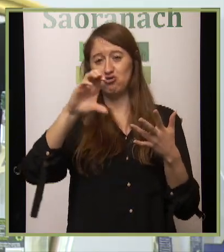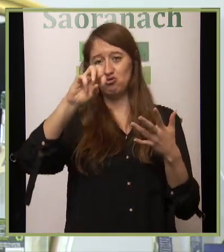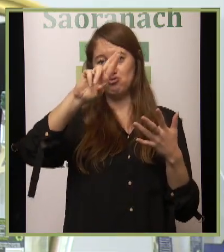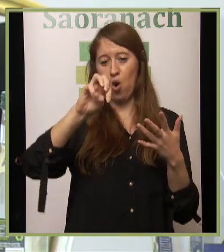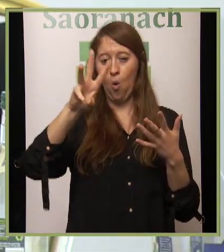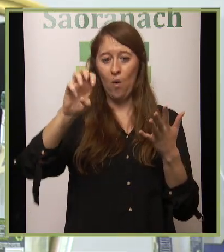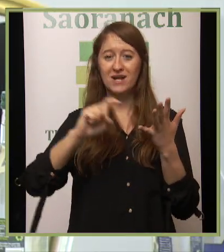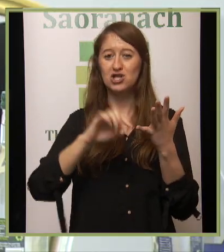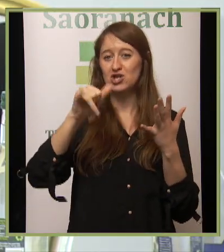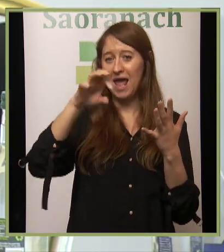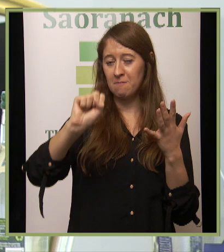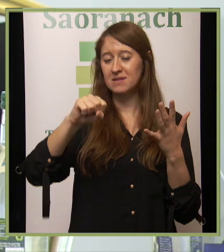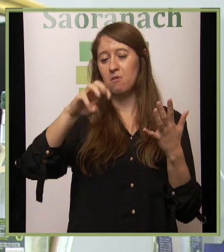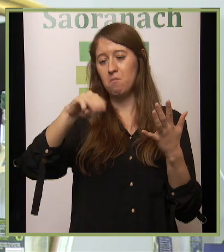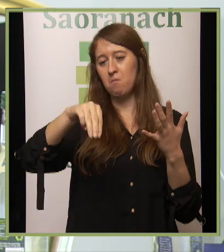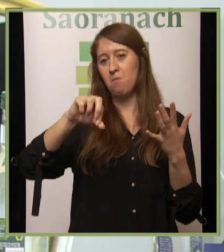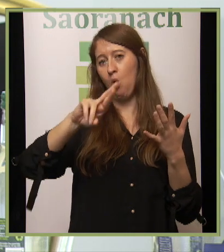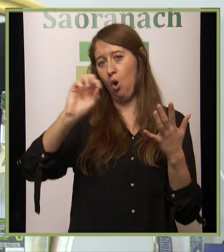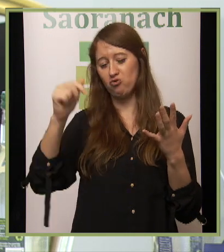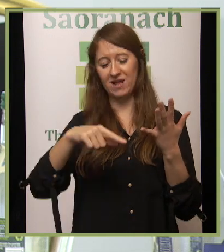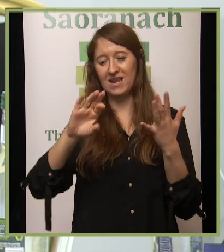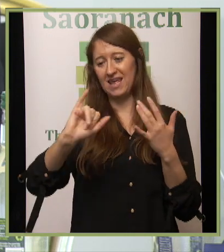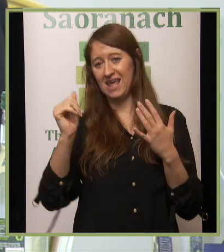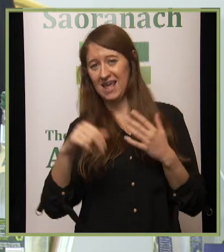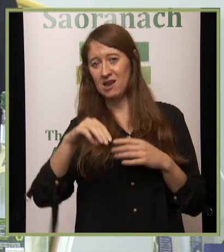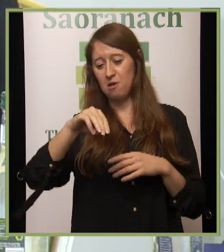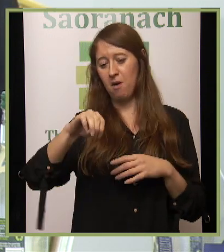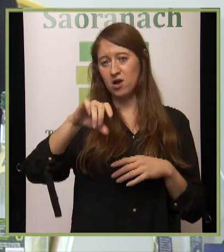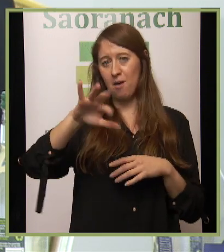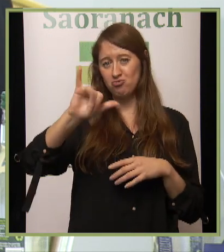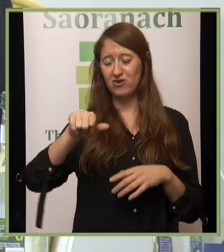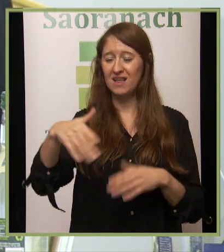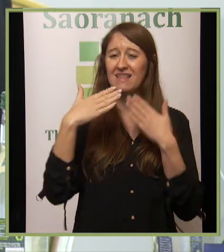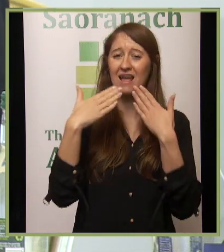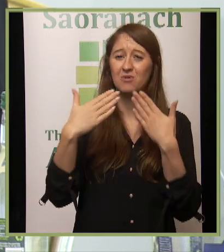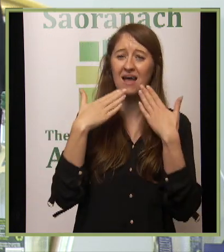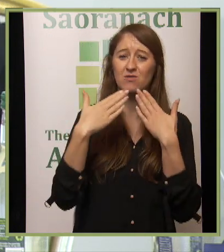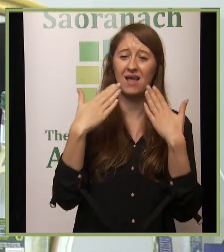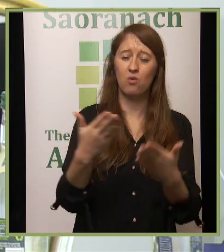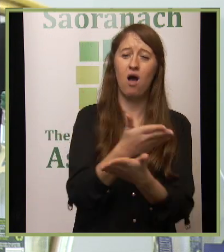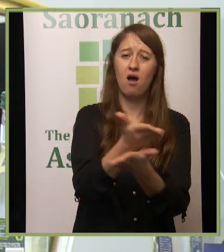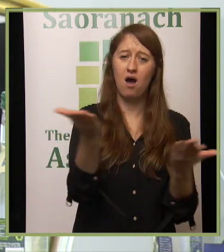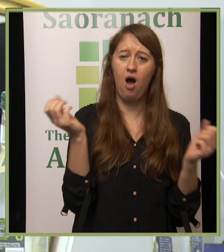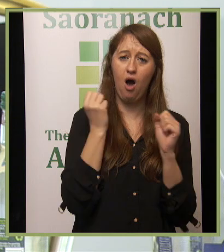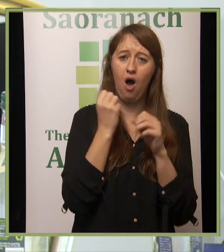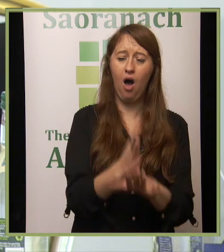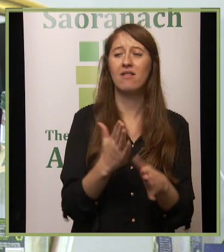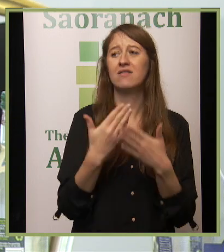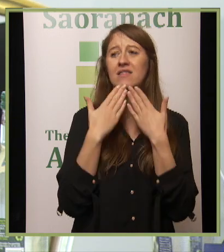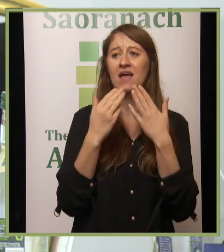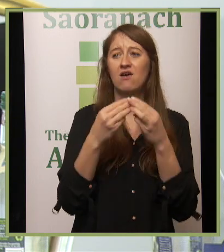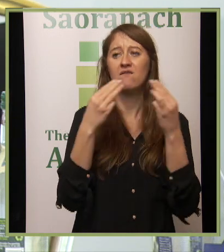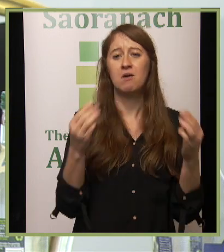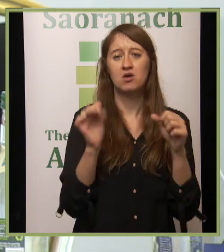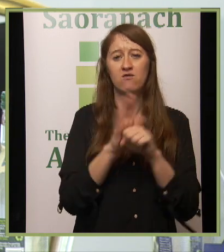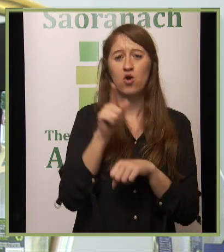Dr. James Moran, and Dr. Ian Montgomery. We are all indebted to you, and thank you for doing this work on behalf